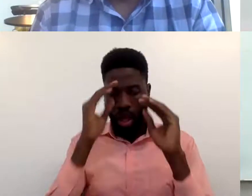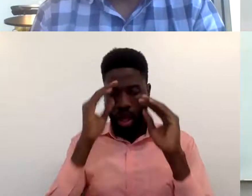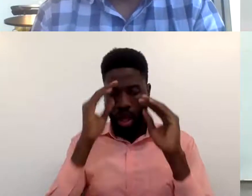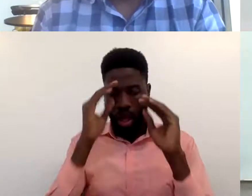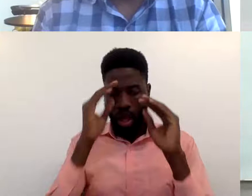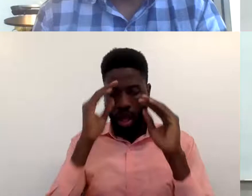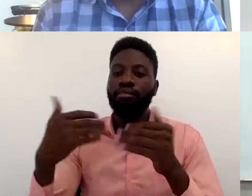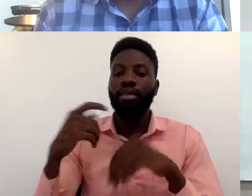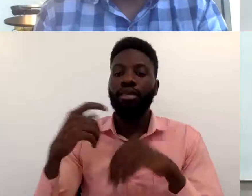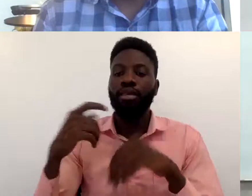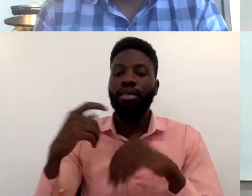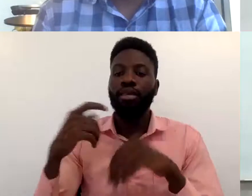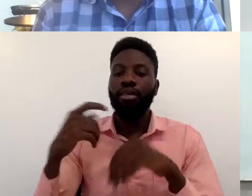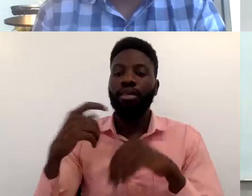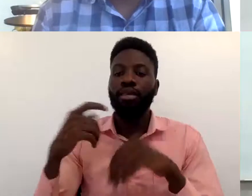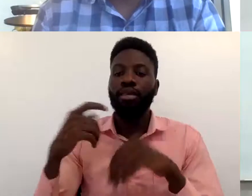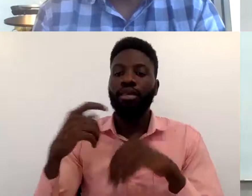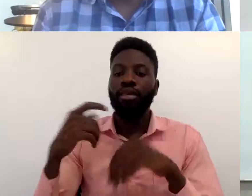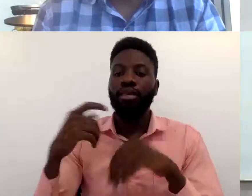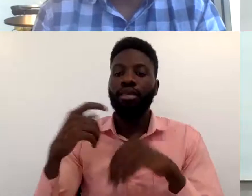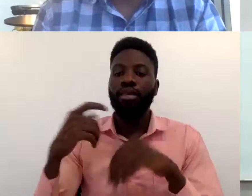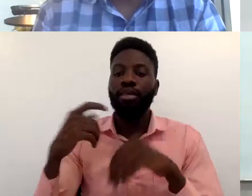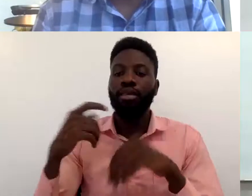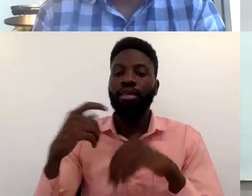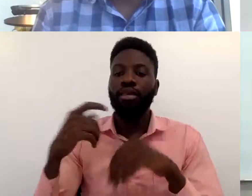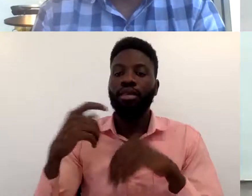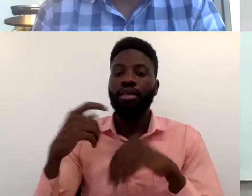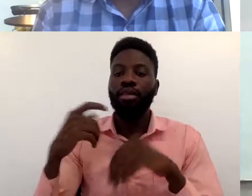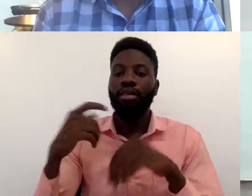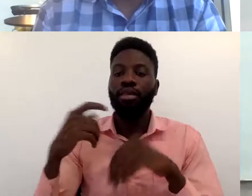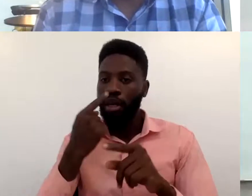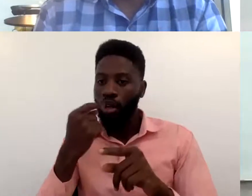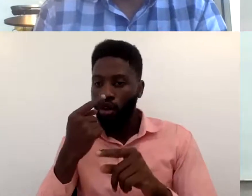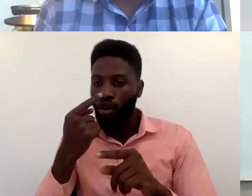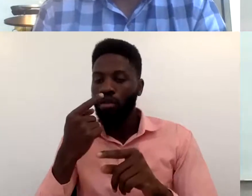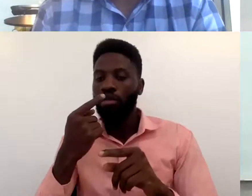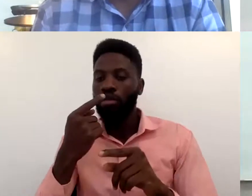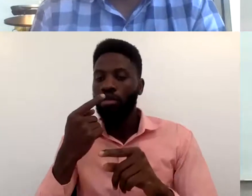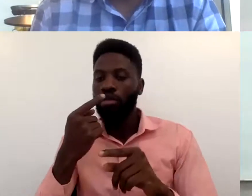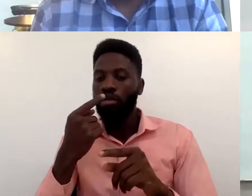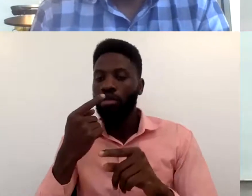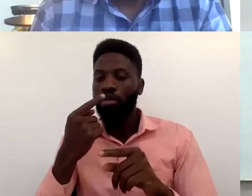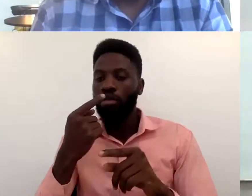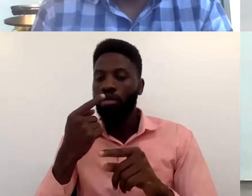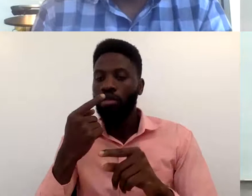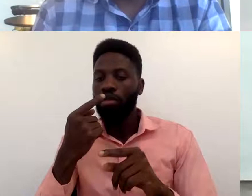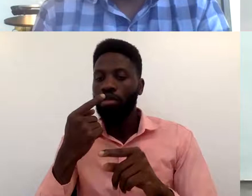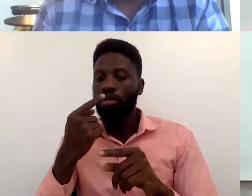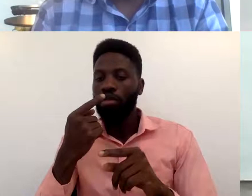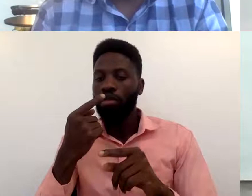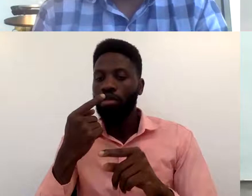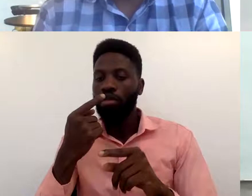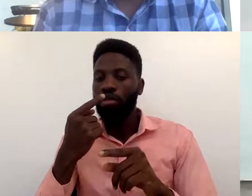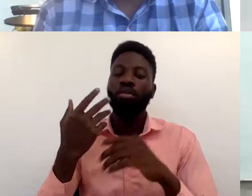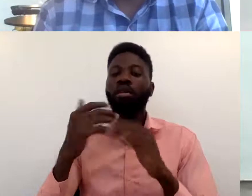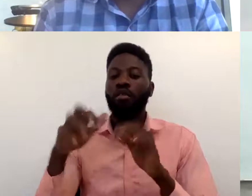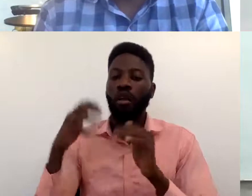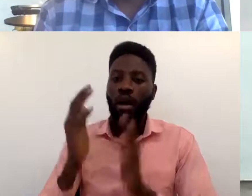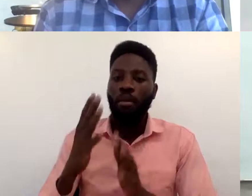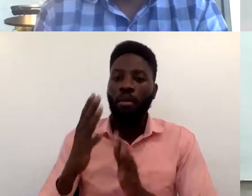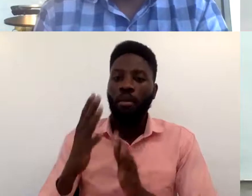career. Somebody who started as a medical doctor and ended up as an entrepreneur or as a farmer, what their journey